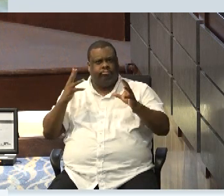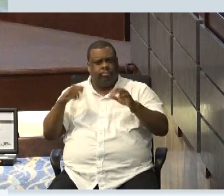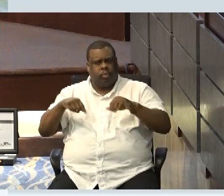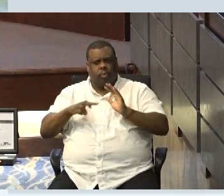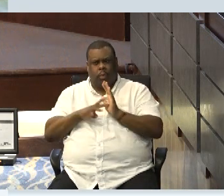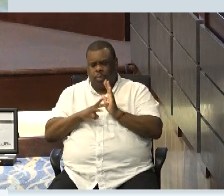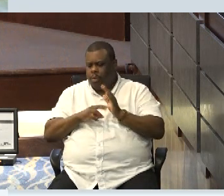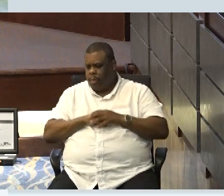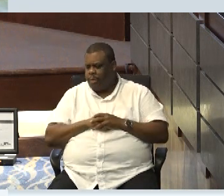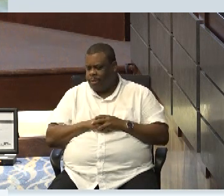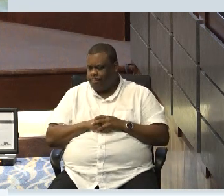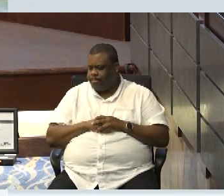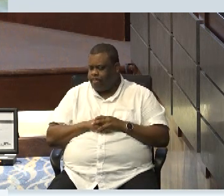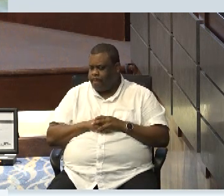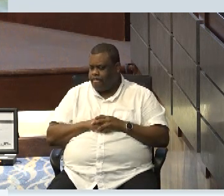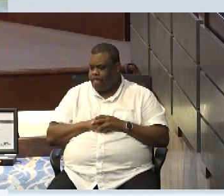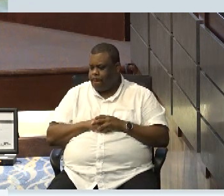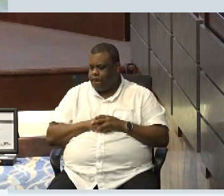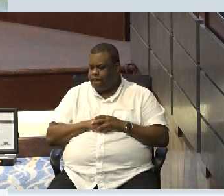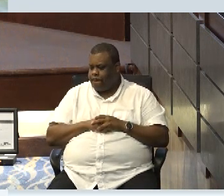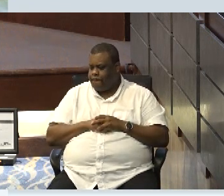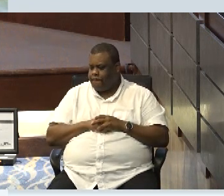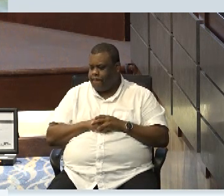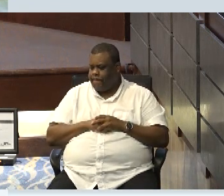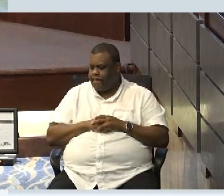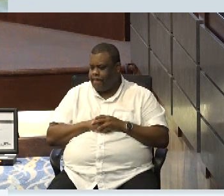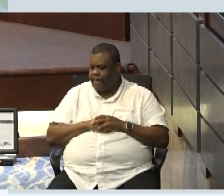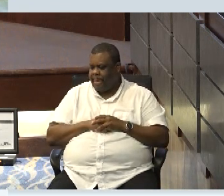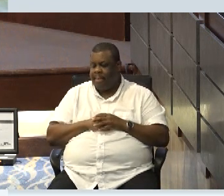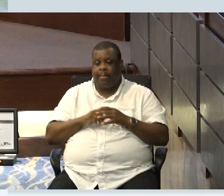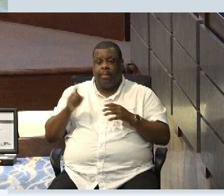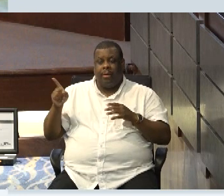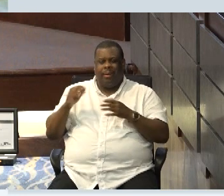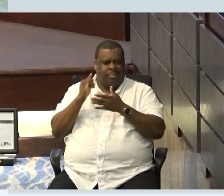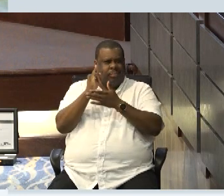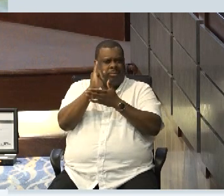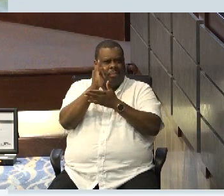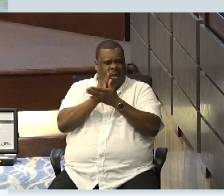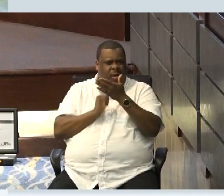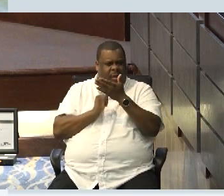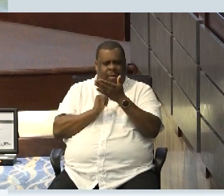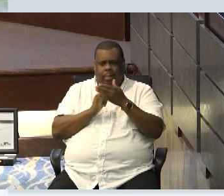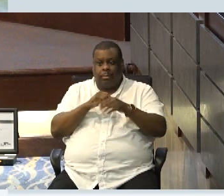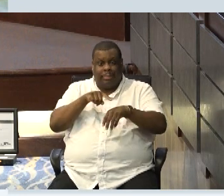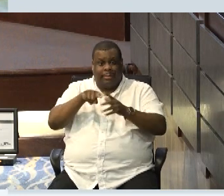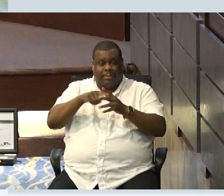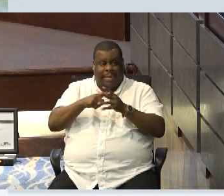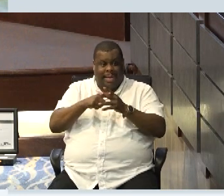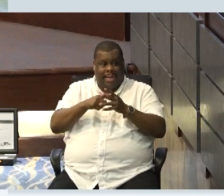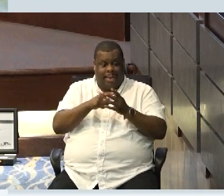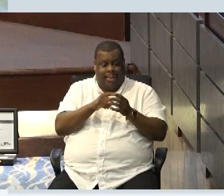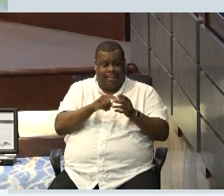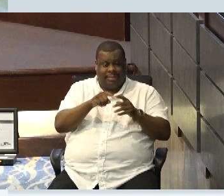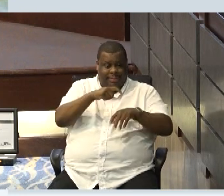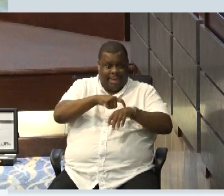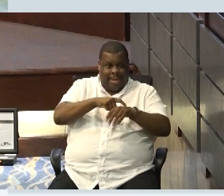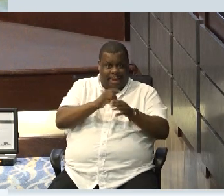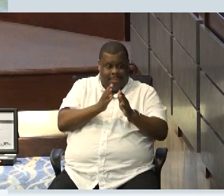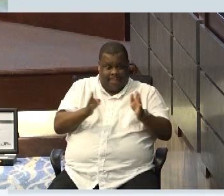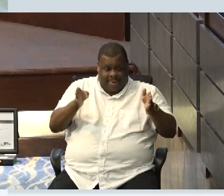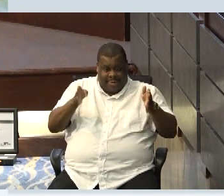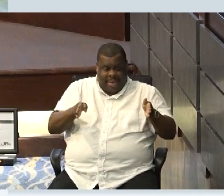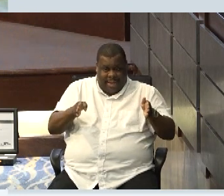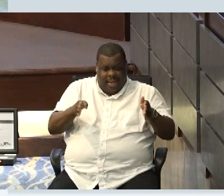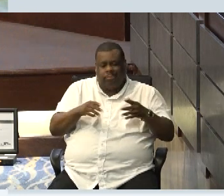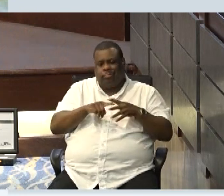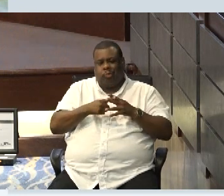The timeline and mechanics of the RFQ process, we've issued as of last Friday. And what's interesting